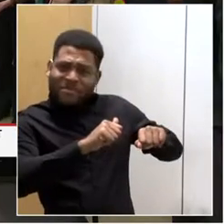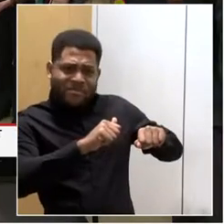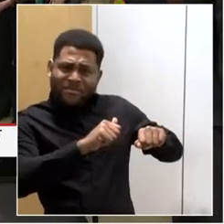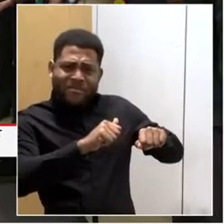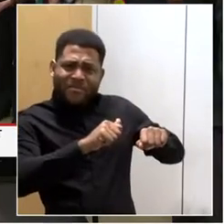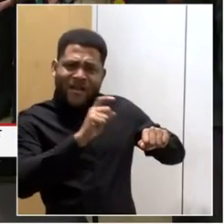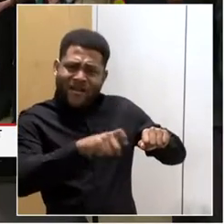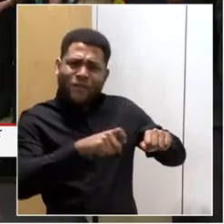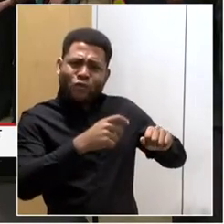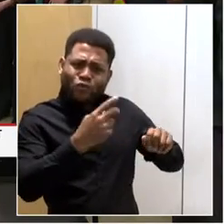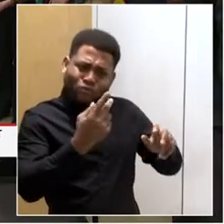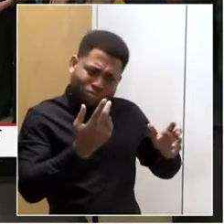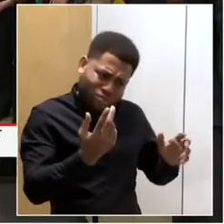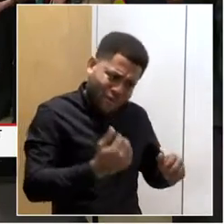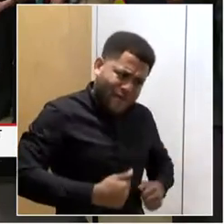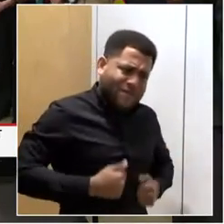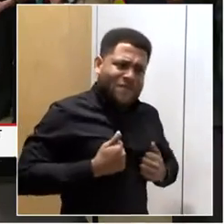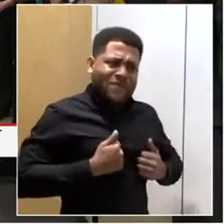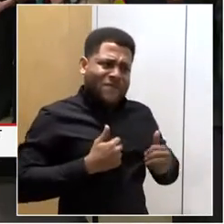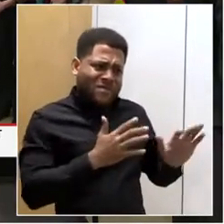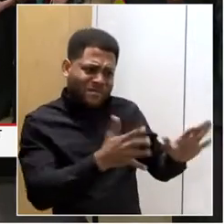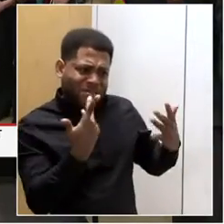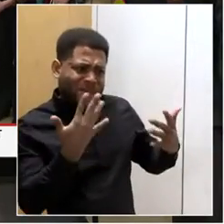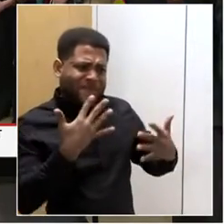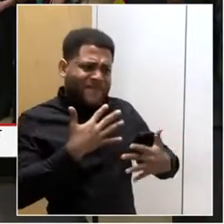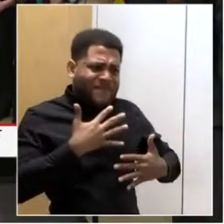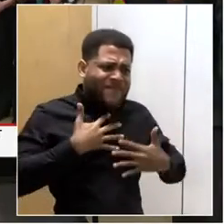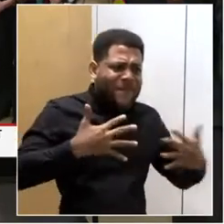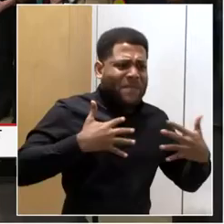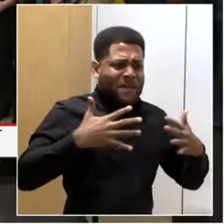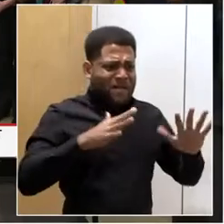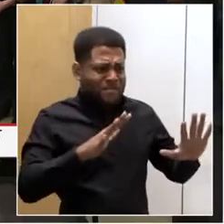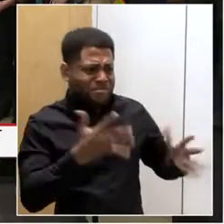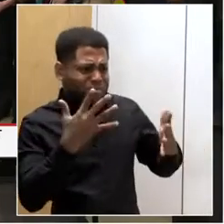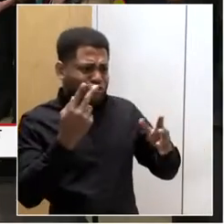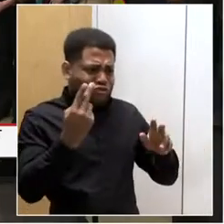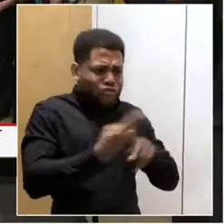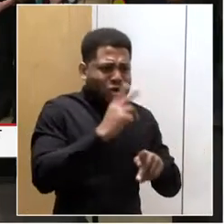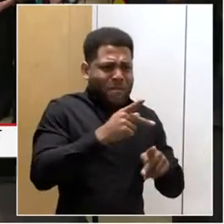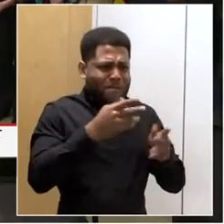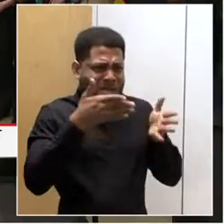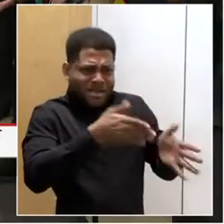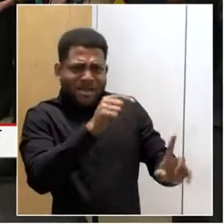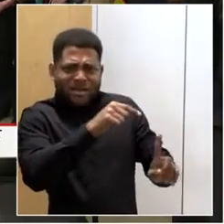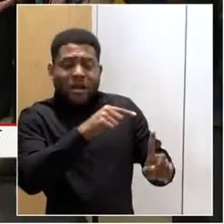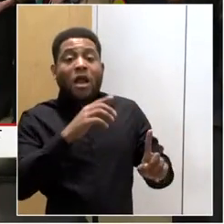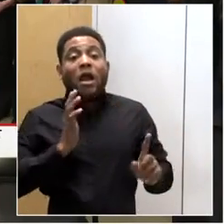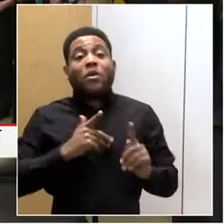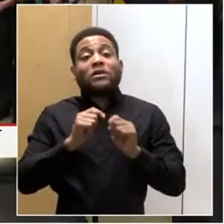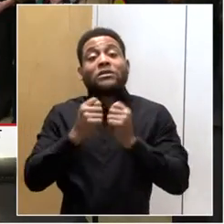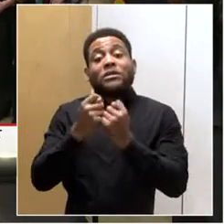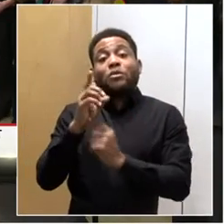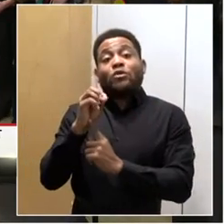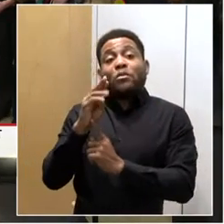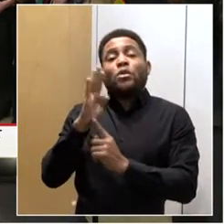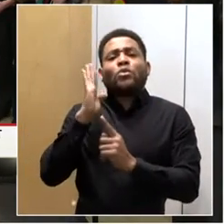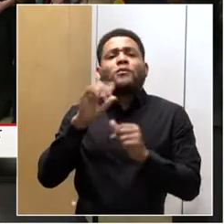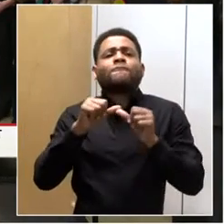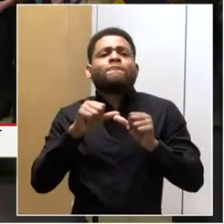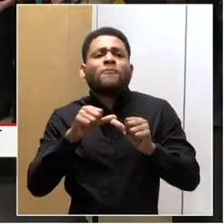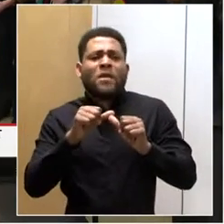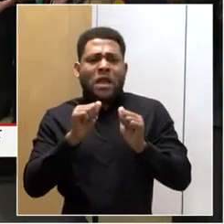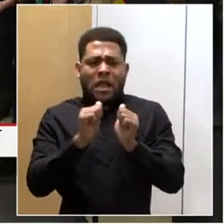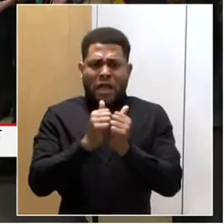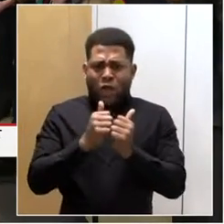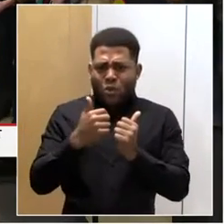additional vibrancy to the district, and we at DOB will continue to innovate and seek ways to streamline processes to make